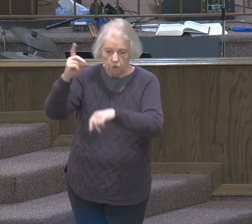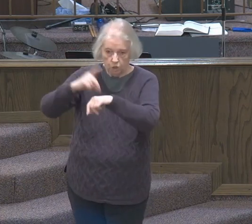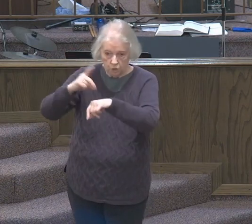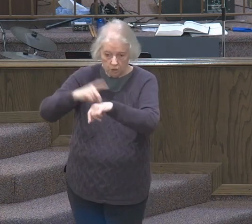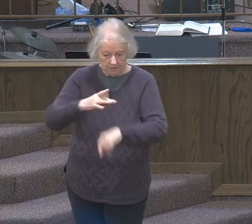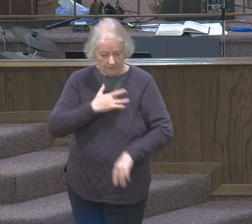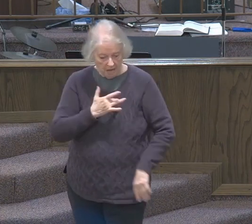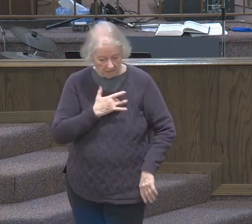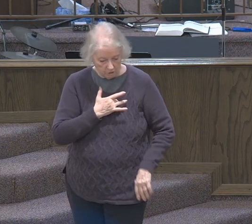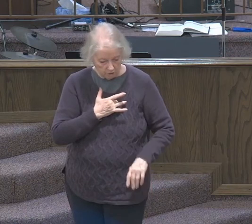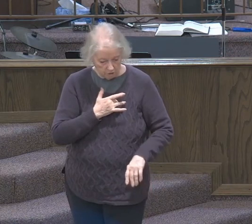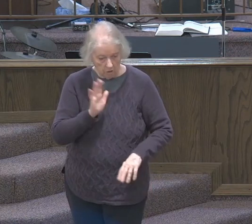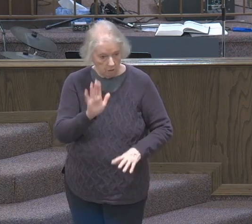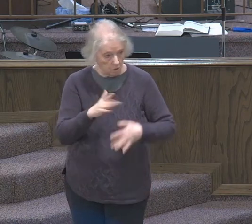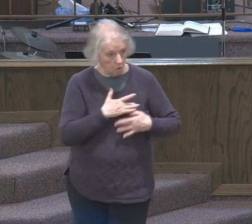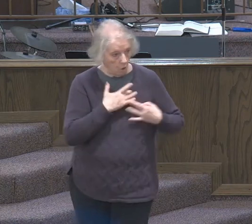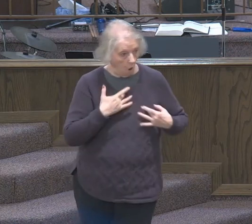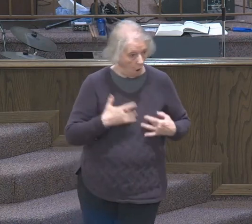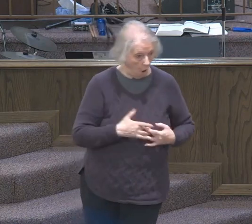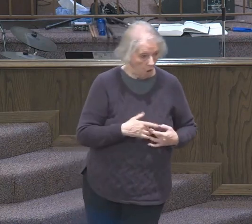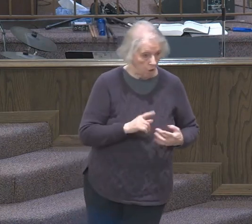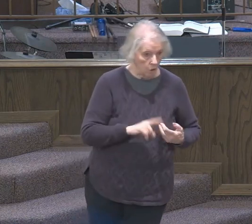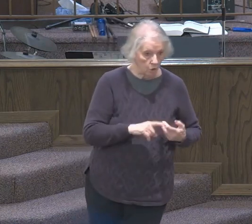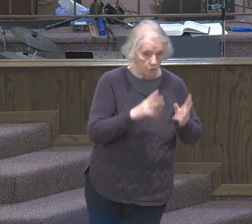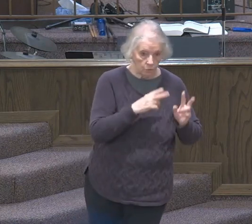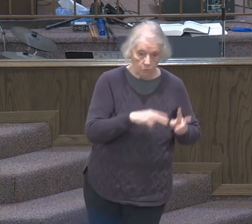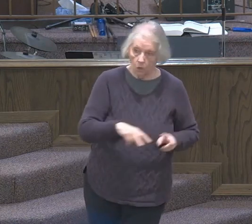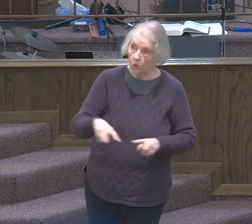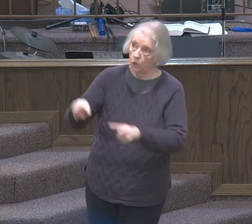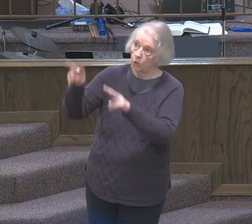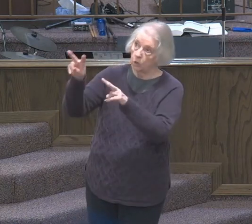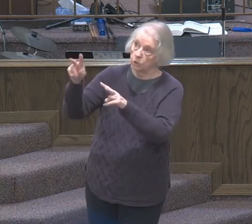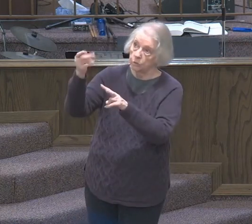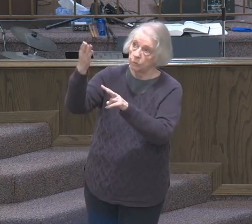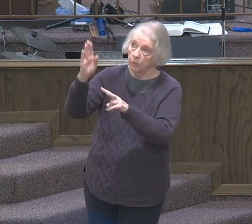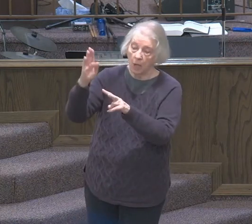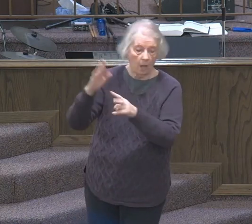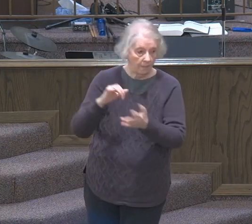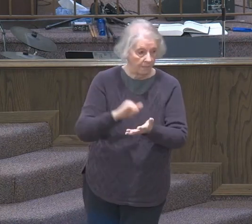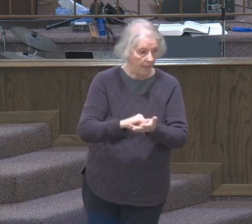God, it is not worship.